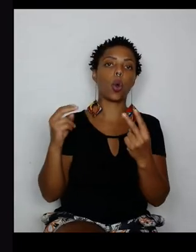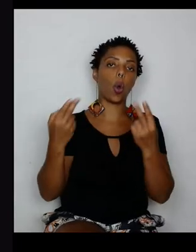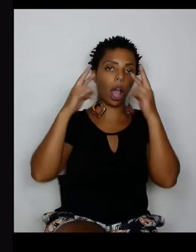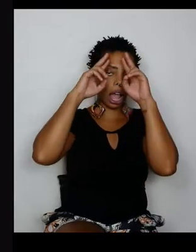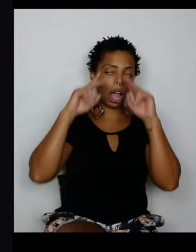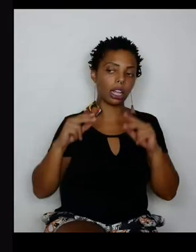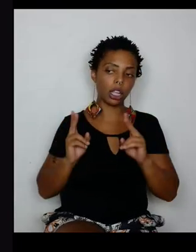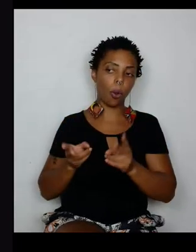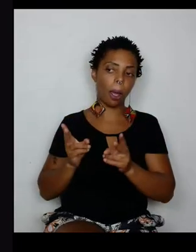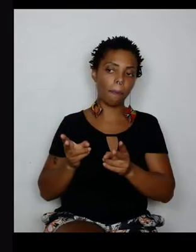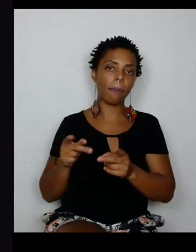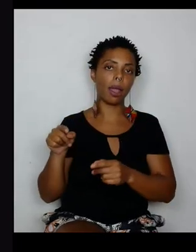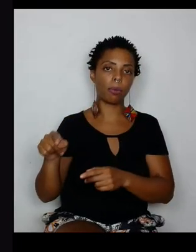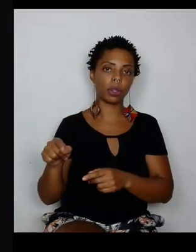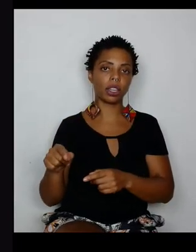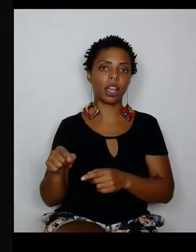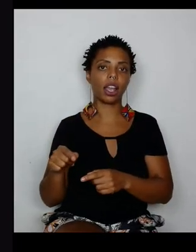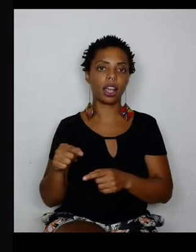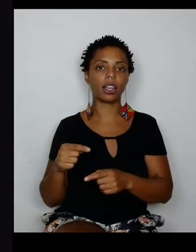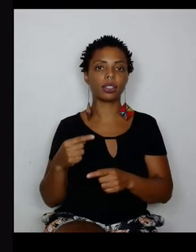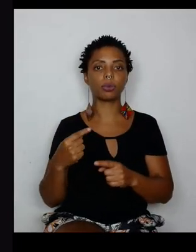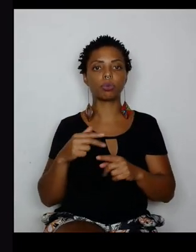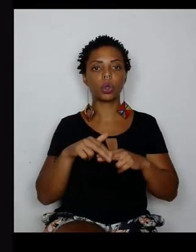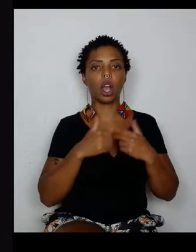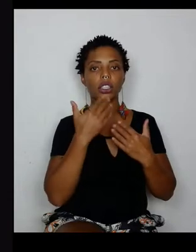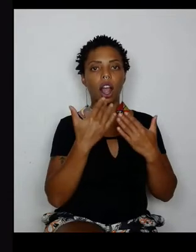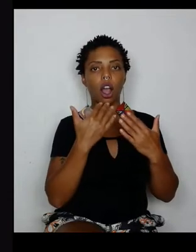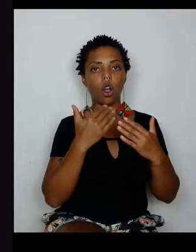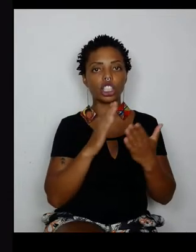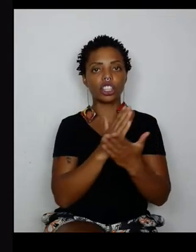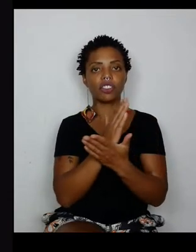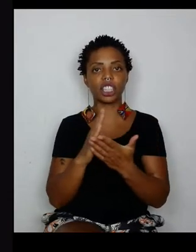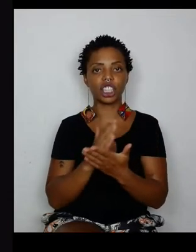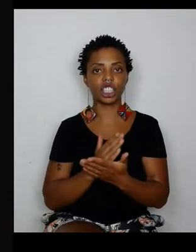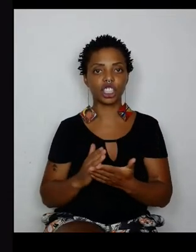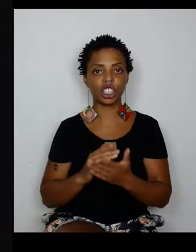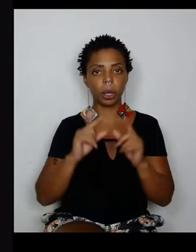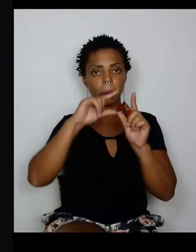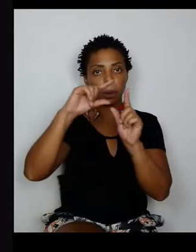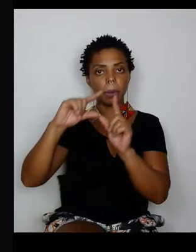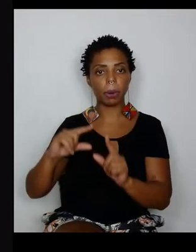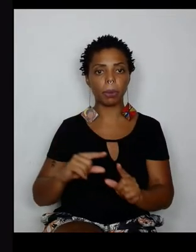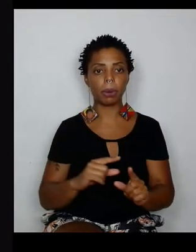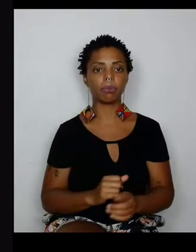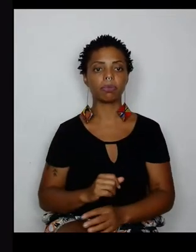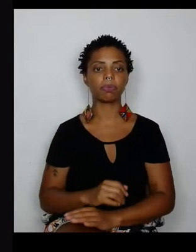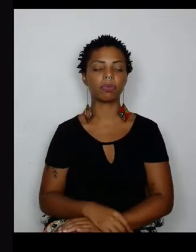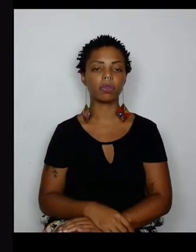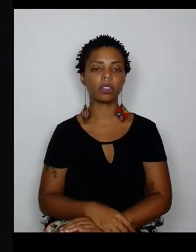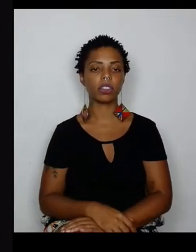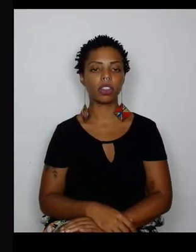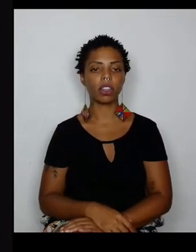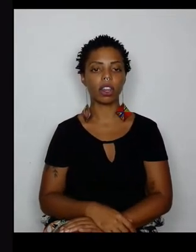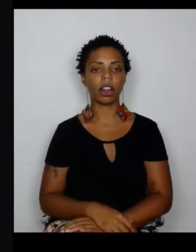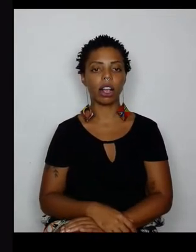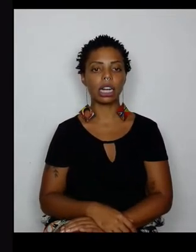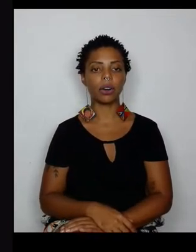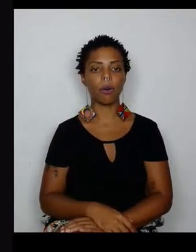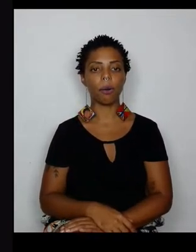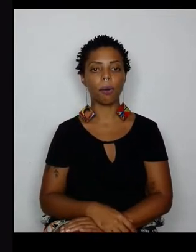achromatic taxonomy the polynesian or oceanic